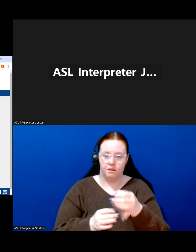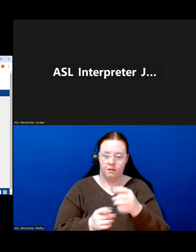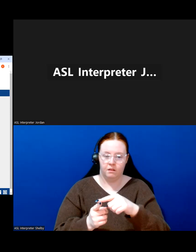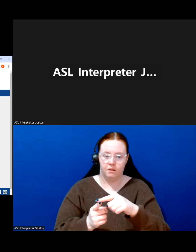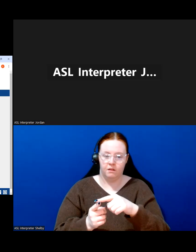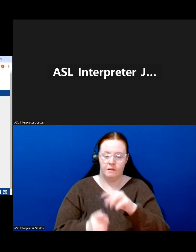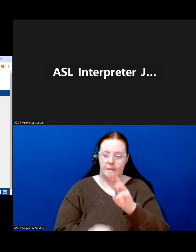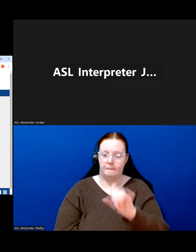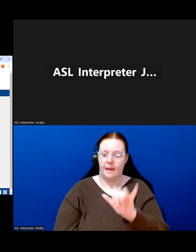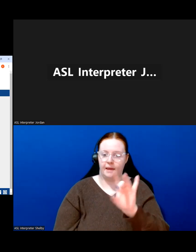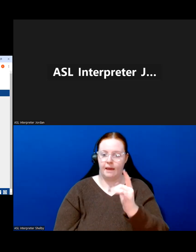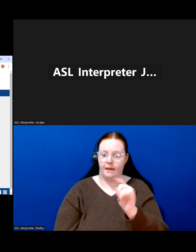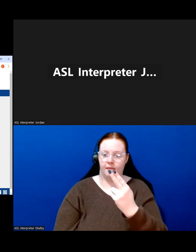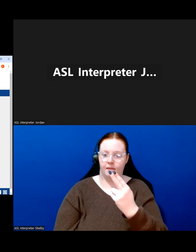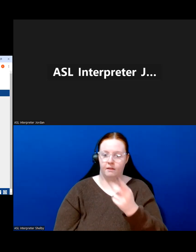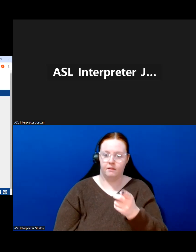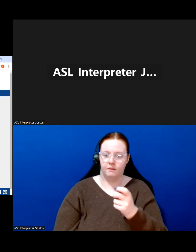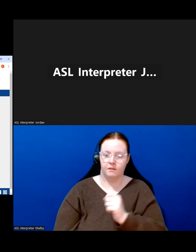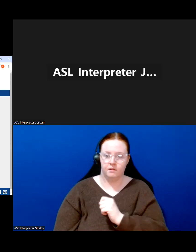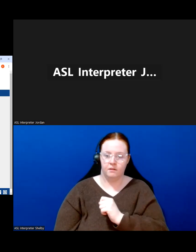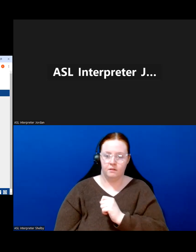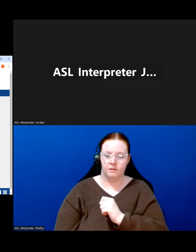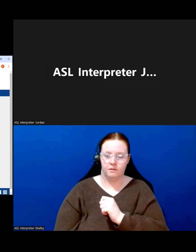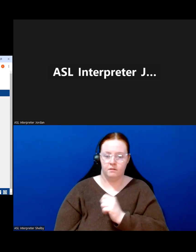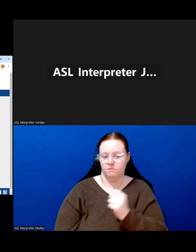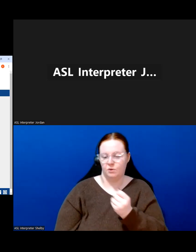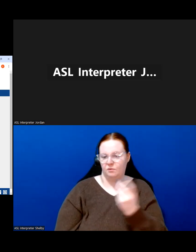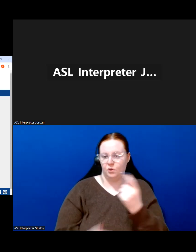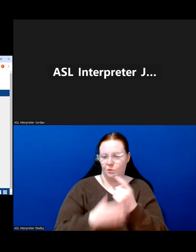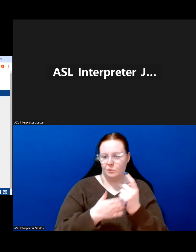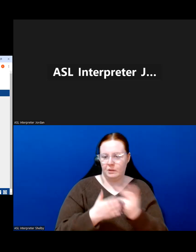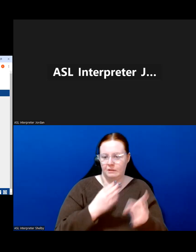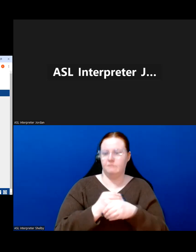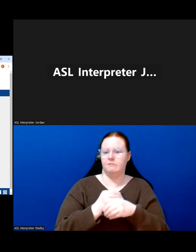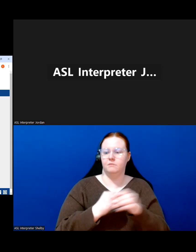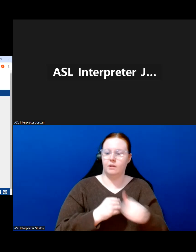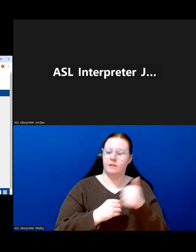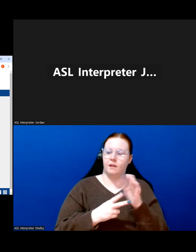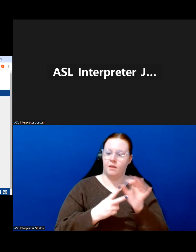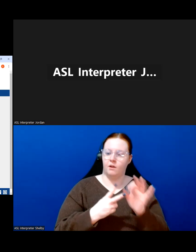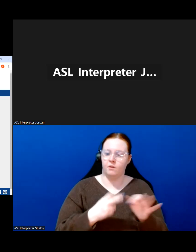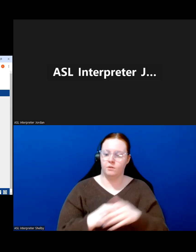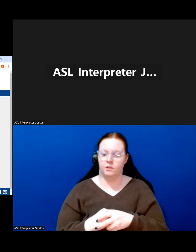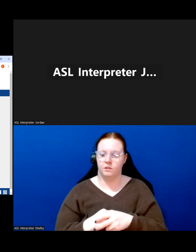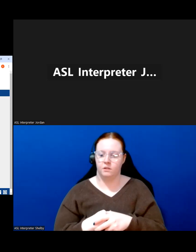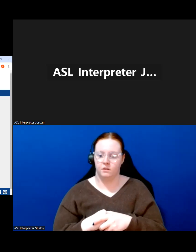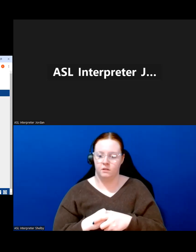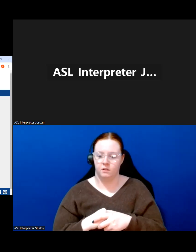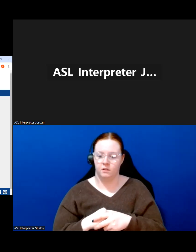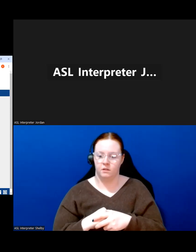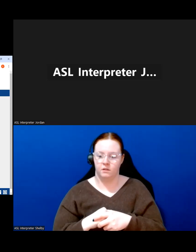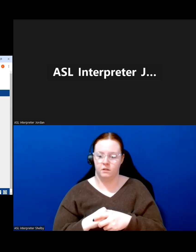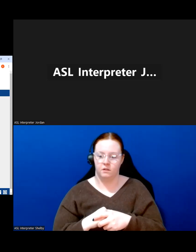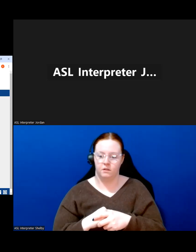8th of May, which is great. So I have it for a few more weeks. So that's another way that you can have the book for a bit